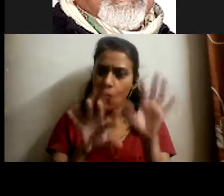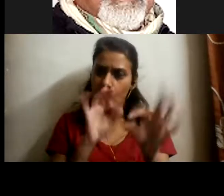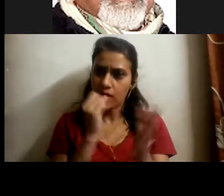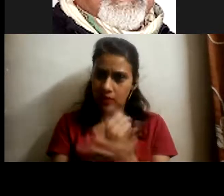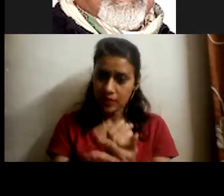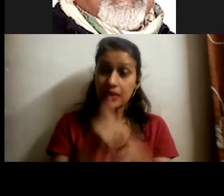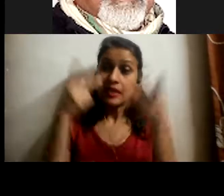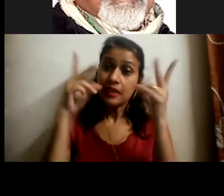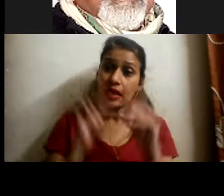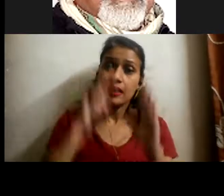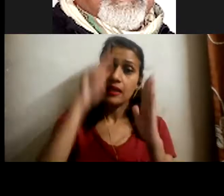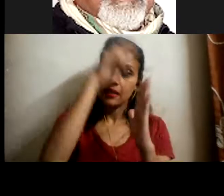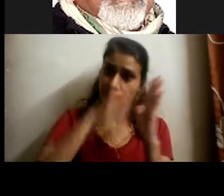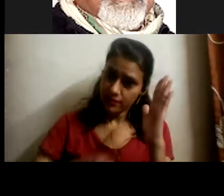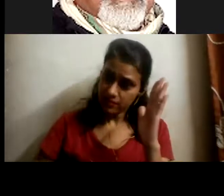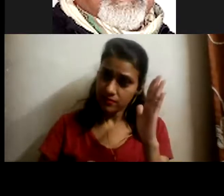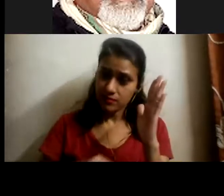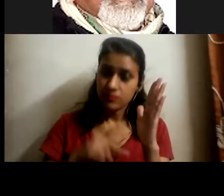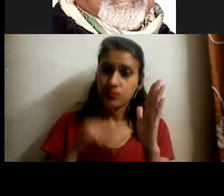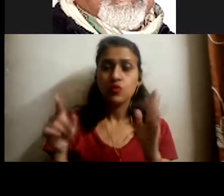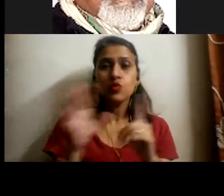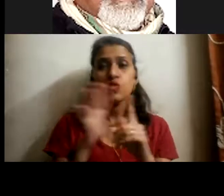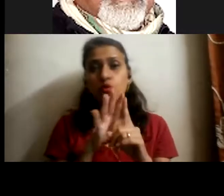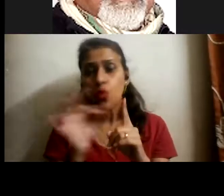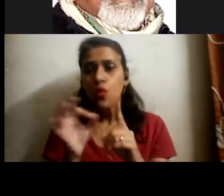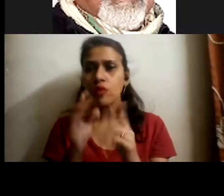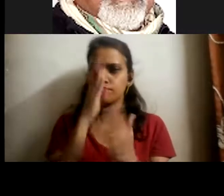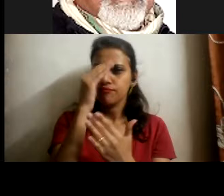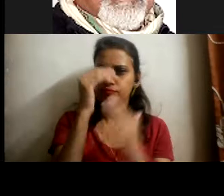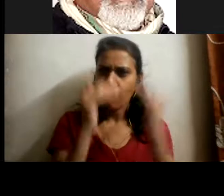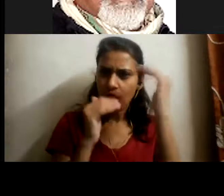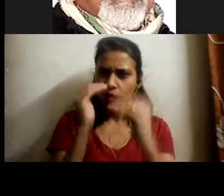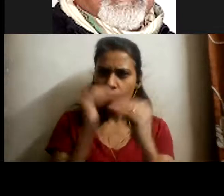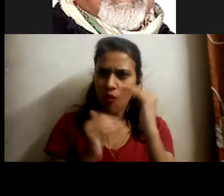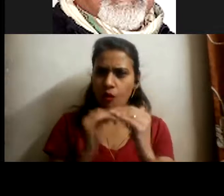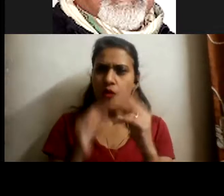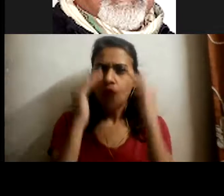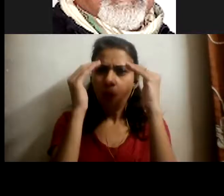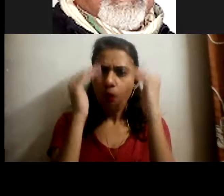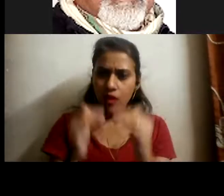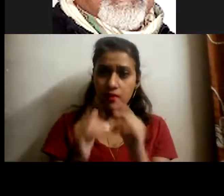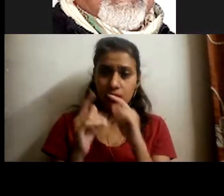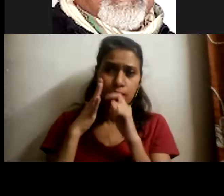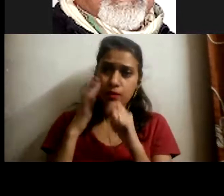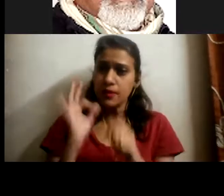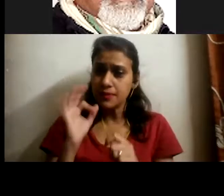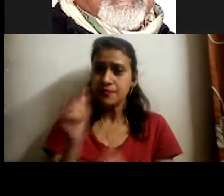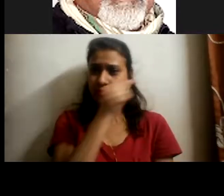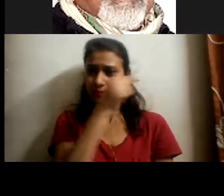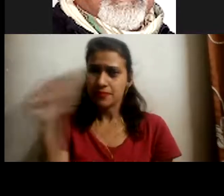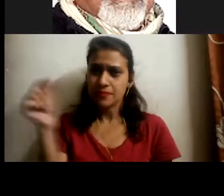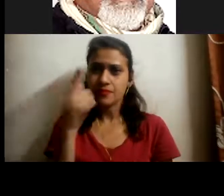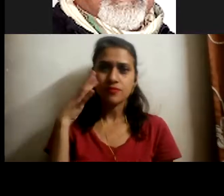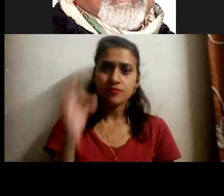reread the judgment. That is, you have to skim through, you have to just go through the entire judgment, and you have to just highlight it. Use the highlighter option,